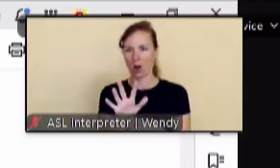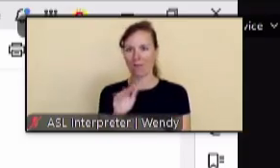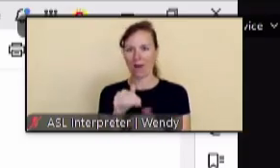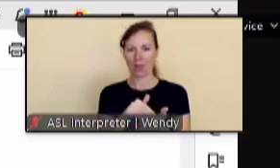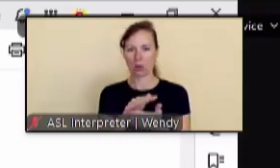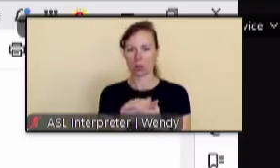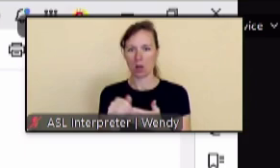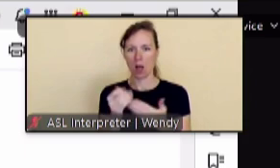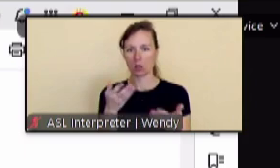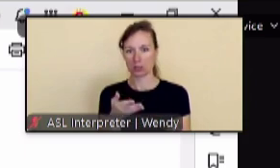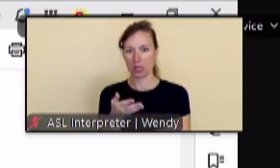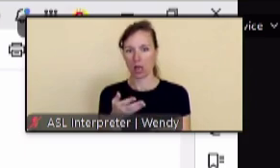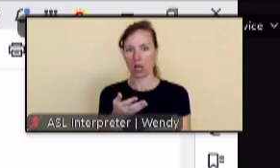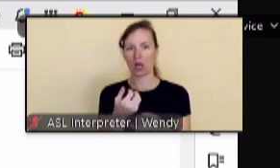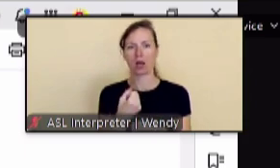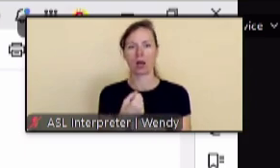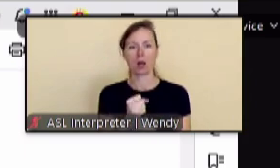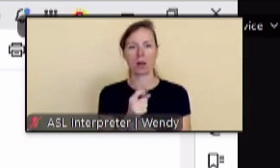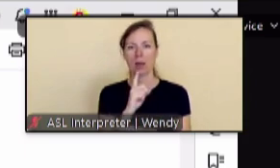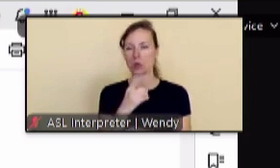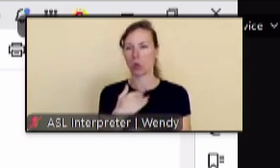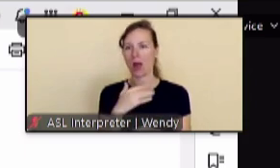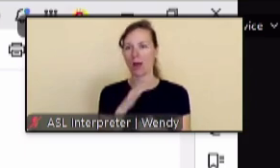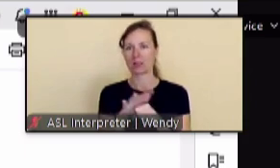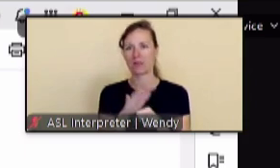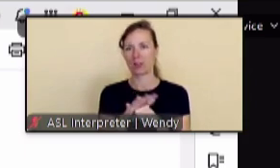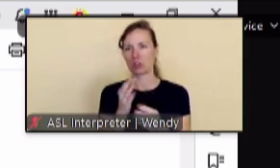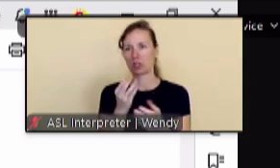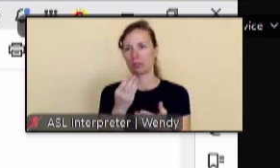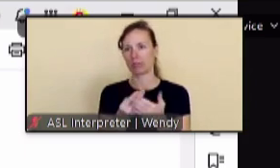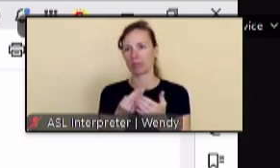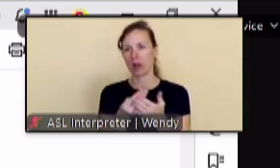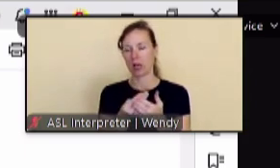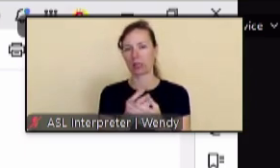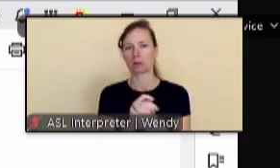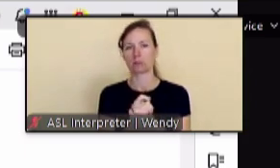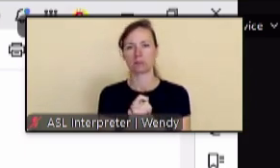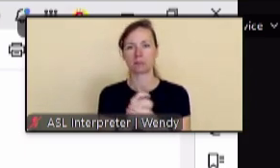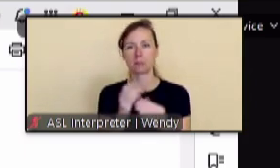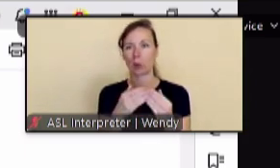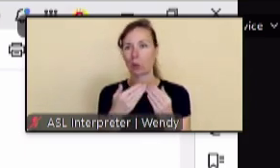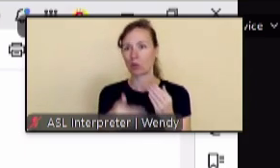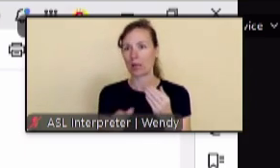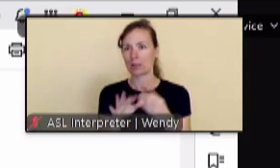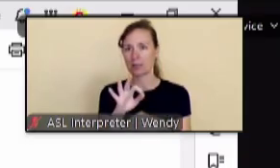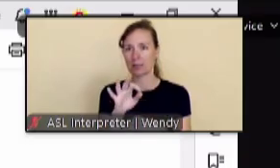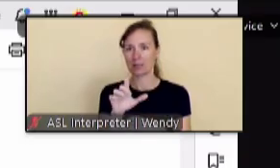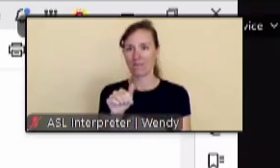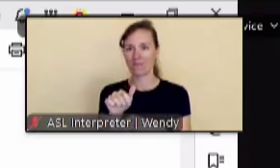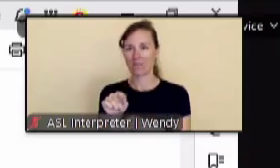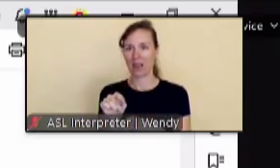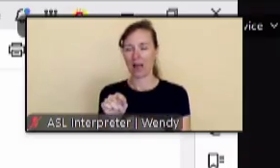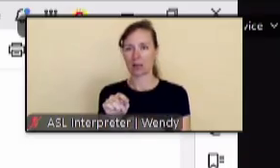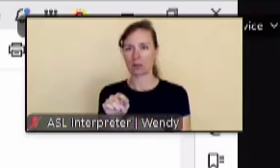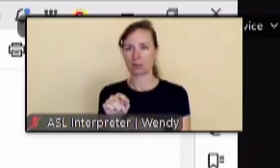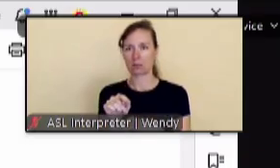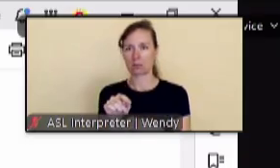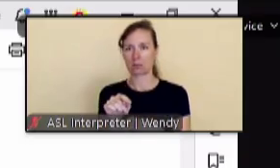just make sure that we have sufficient funding, and I believe the rest is flat. I